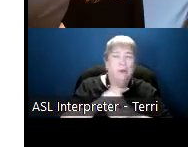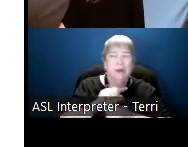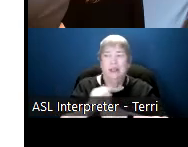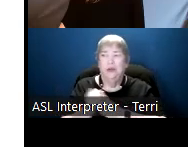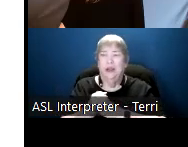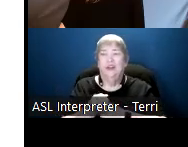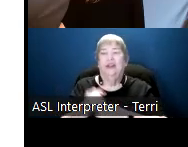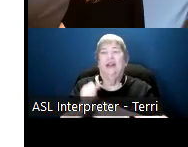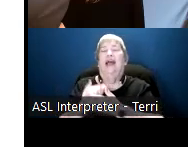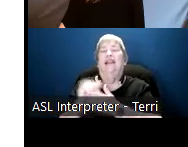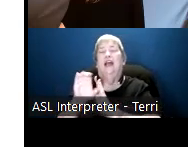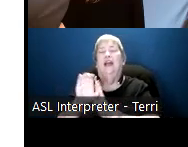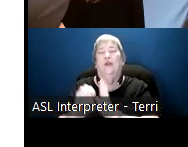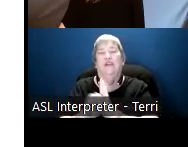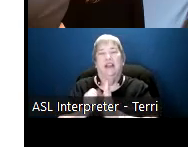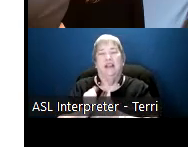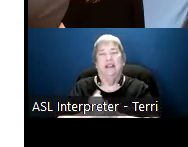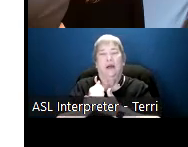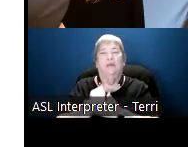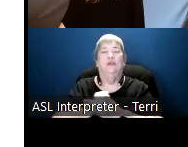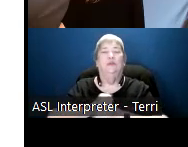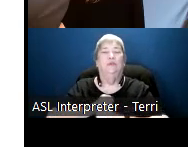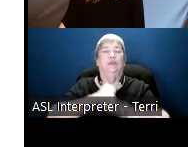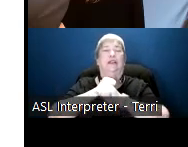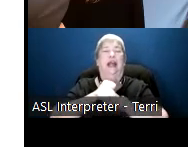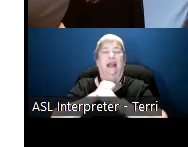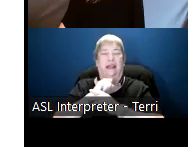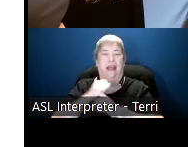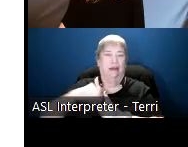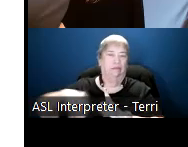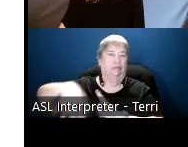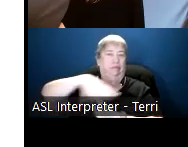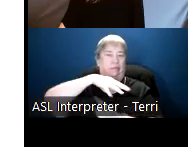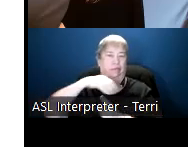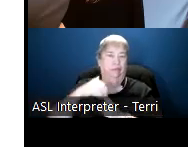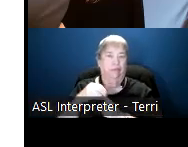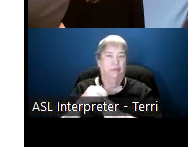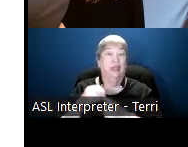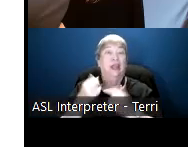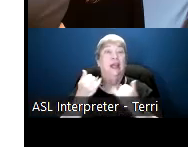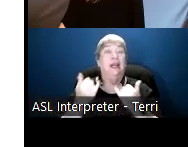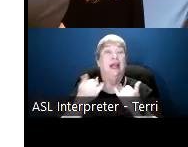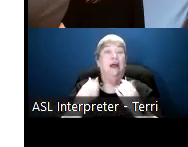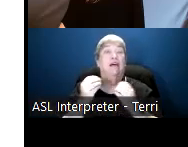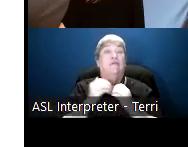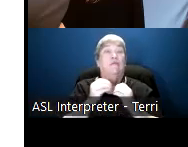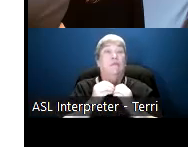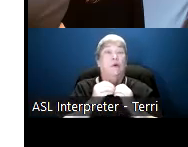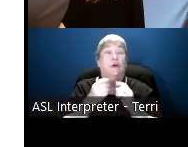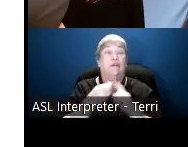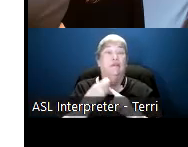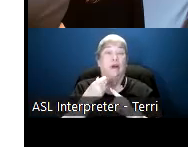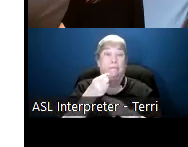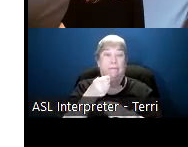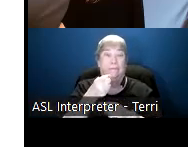that protective environment. So here's some more ethics from the Board of Maryland Social Work that